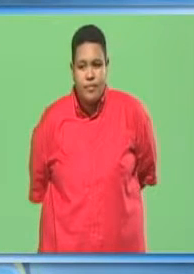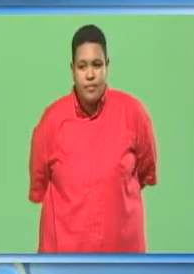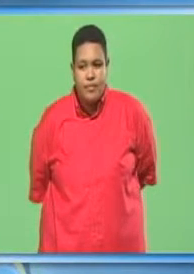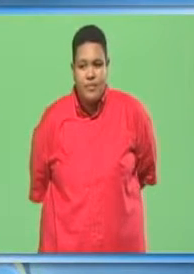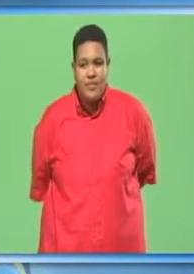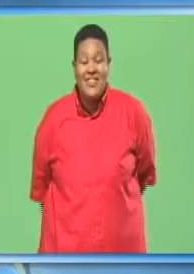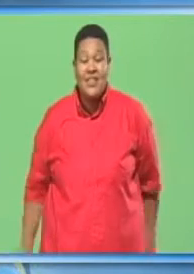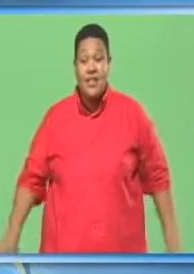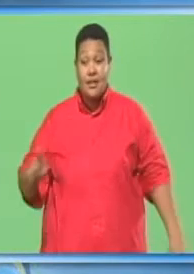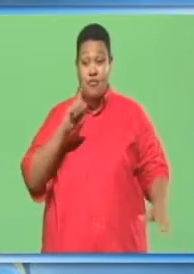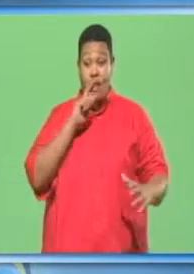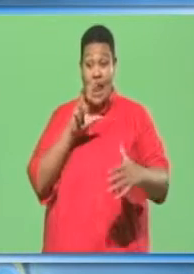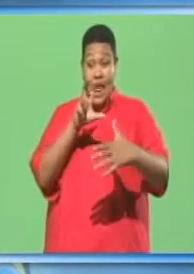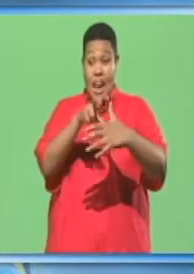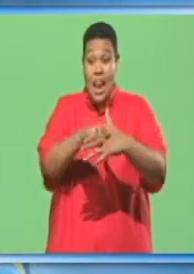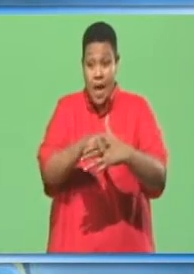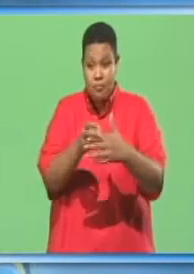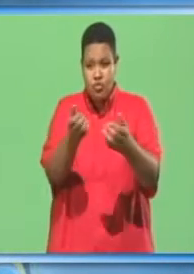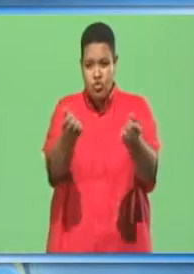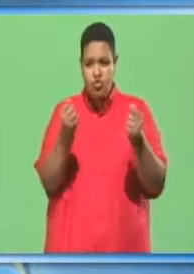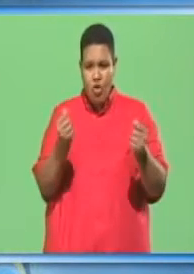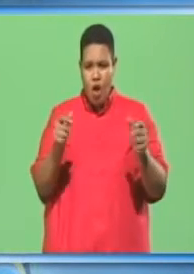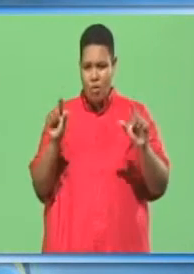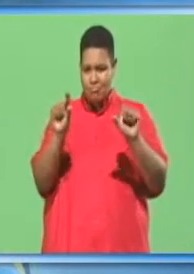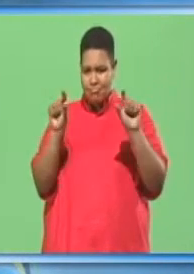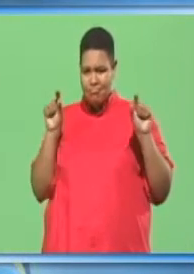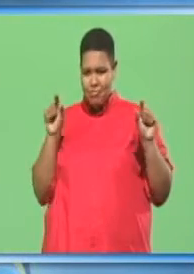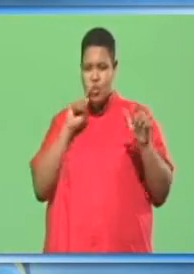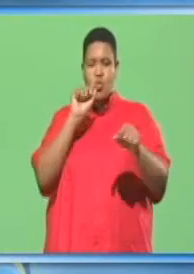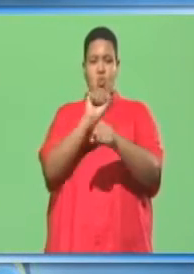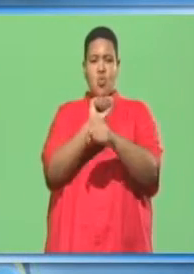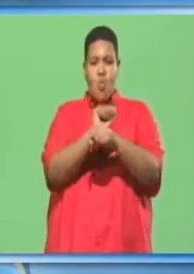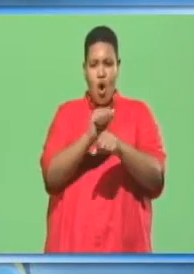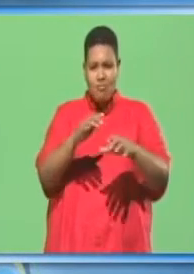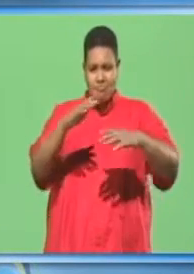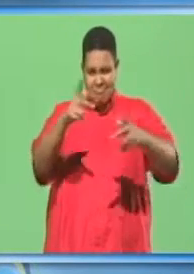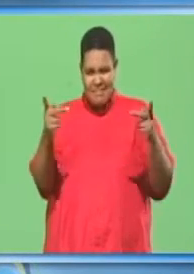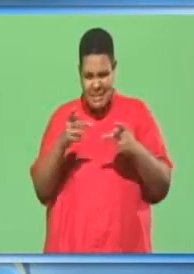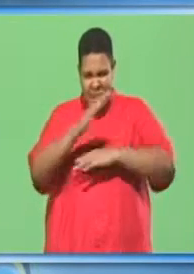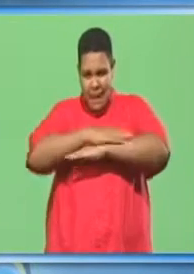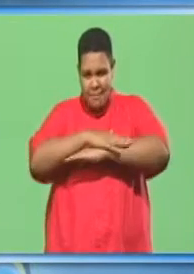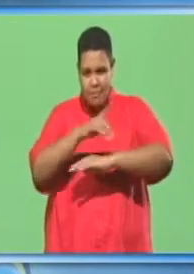Clamp the drawer rail to the workbench and use a tenon saw to cut out the tenons.